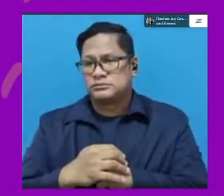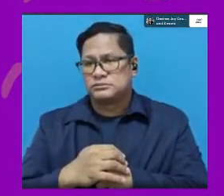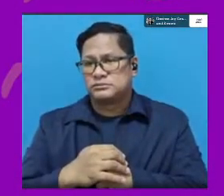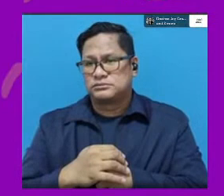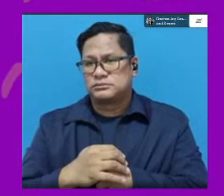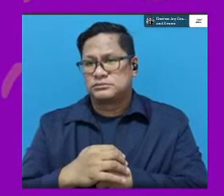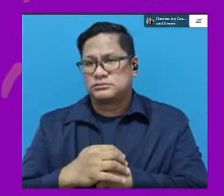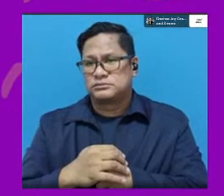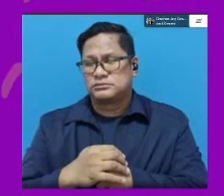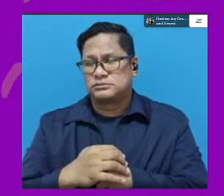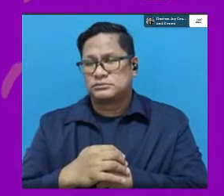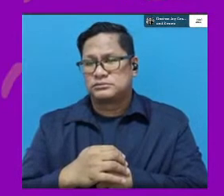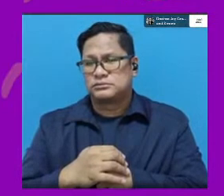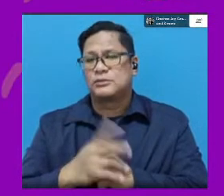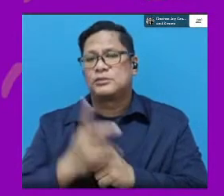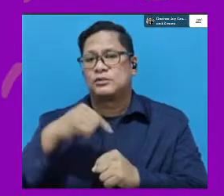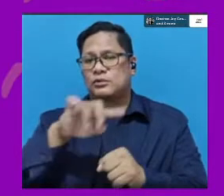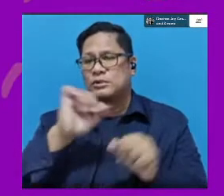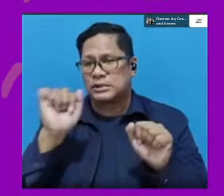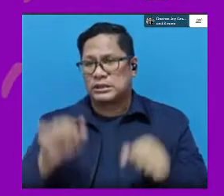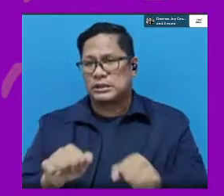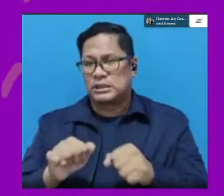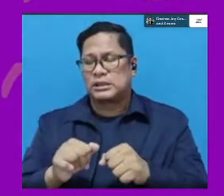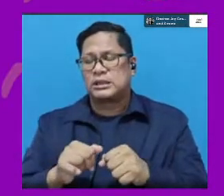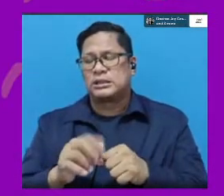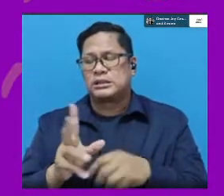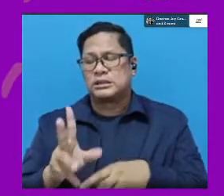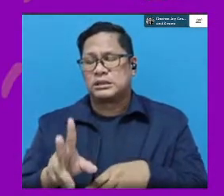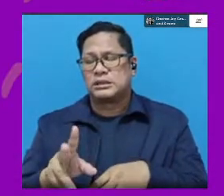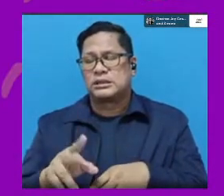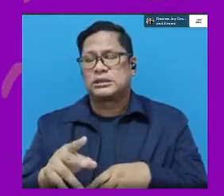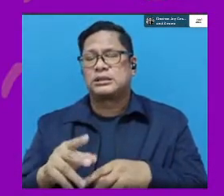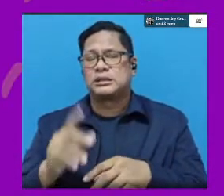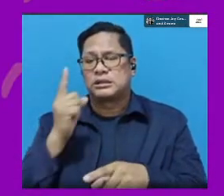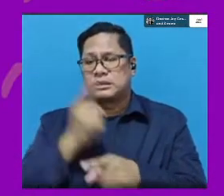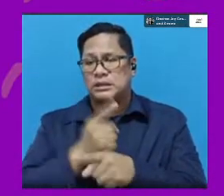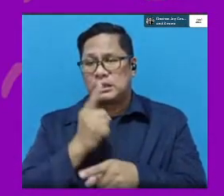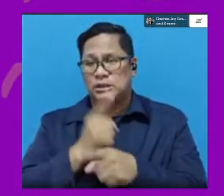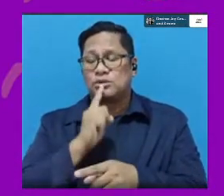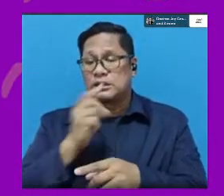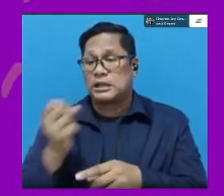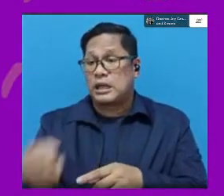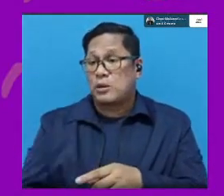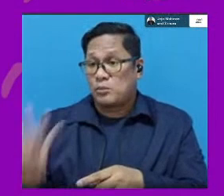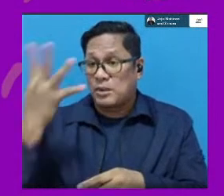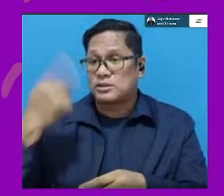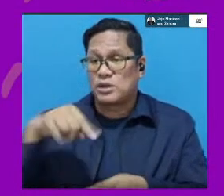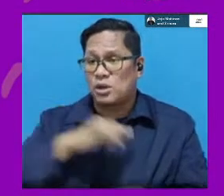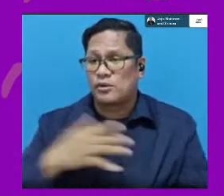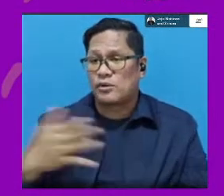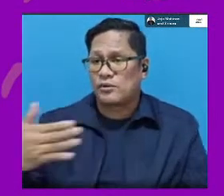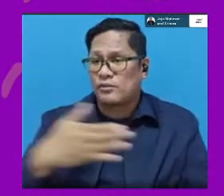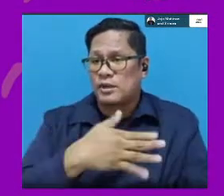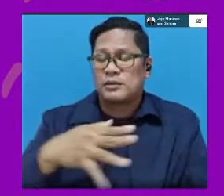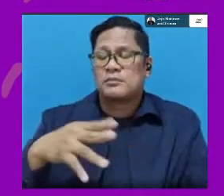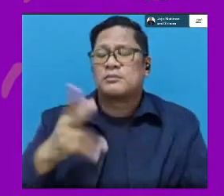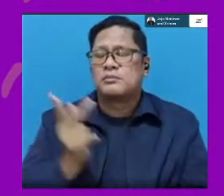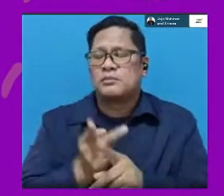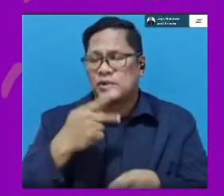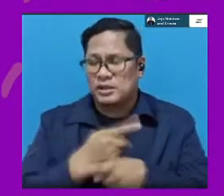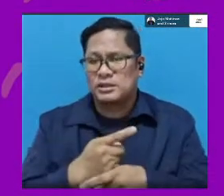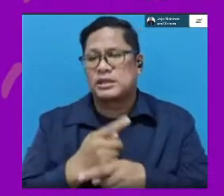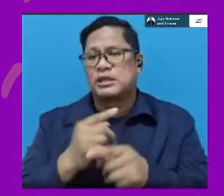we can ensure that the prices of our fish products are